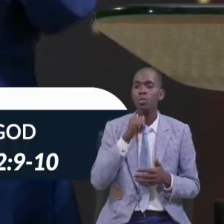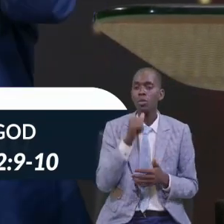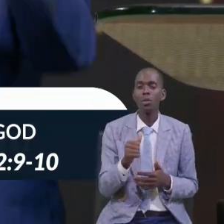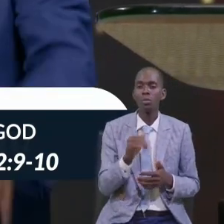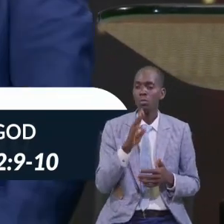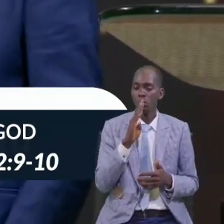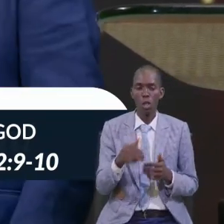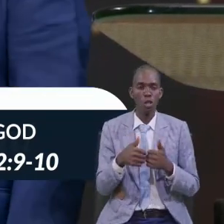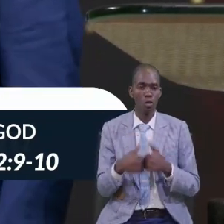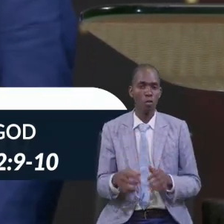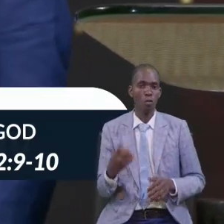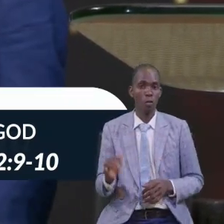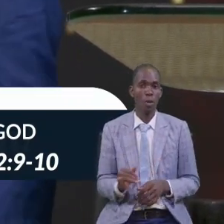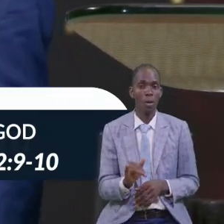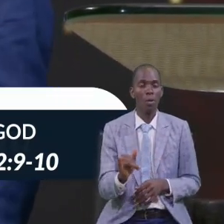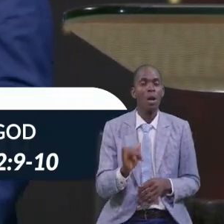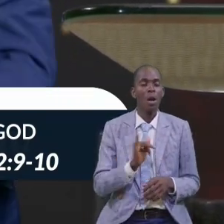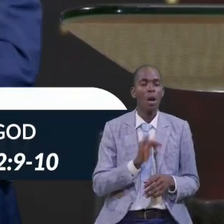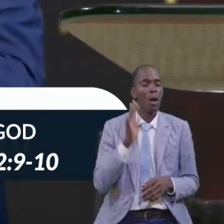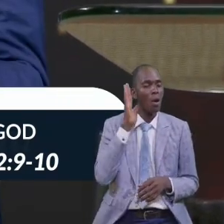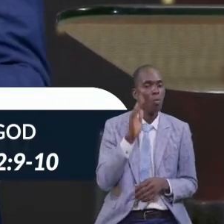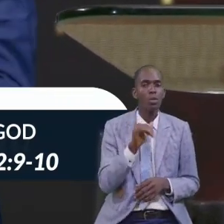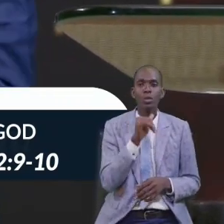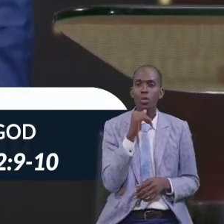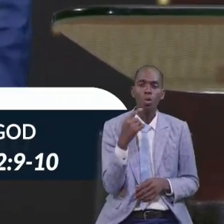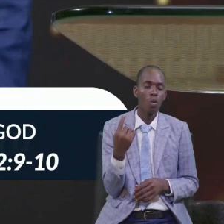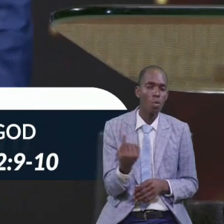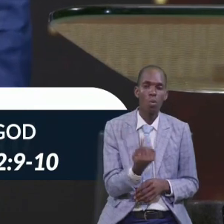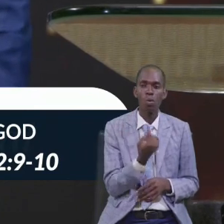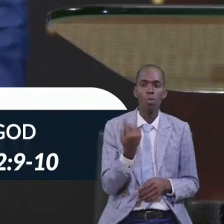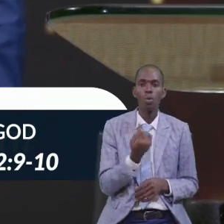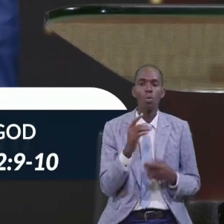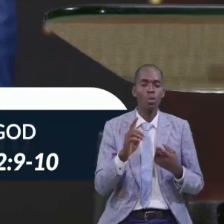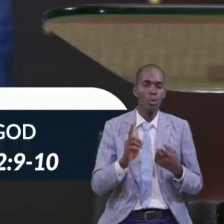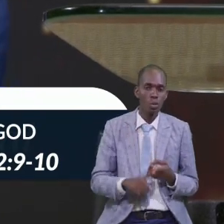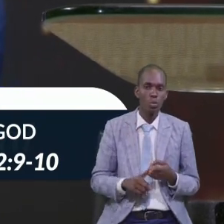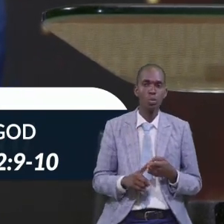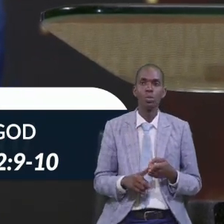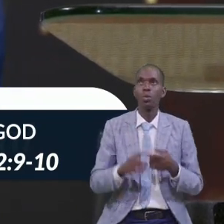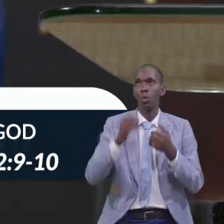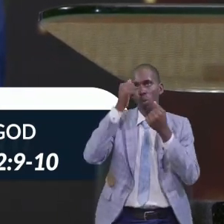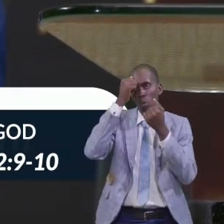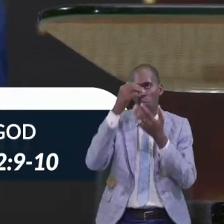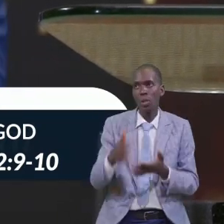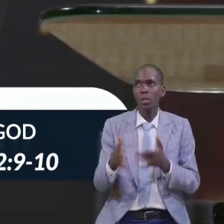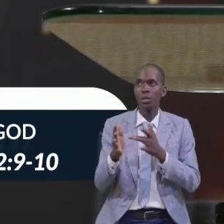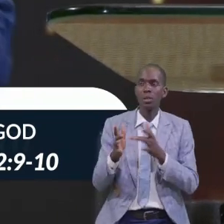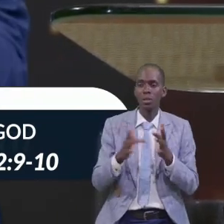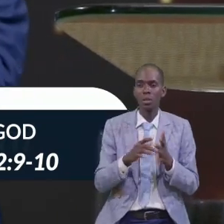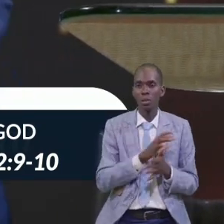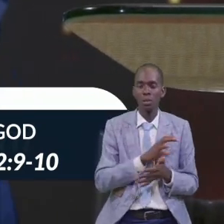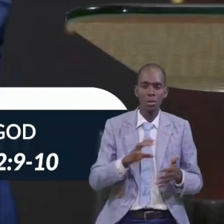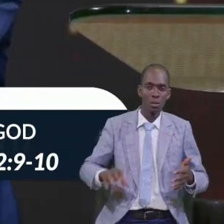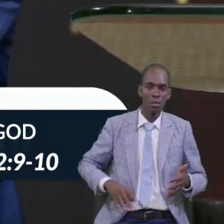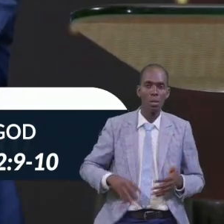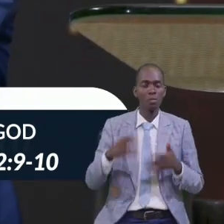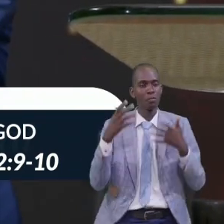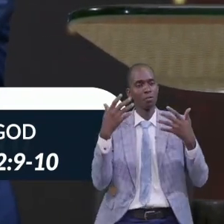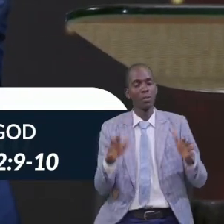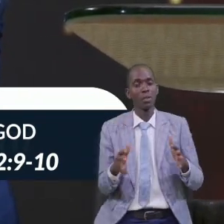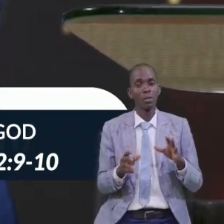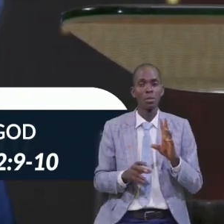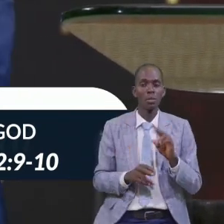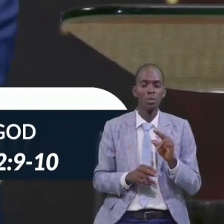to think about the commandment of Jesus, all of us, Jesus submissive to God, I submissive to God, finish. No,